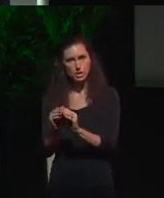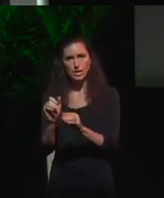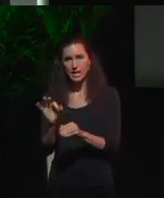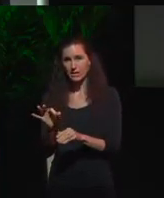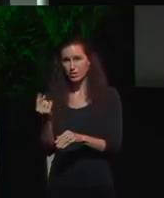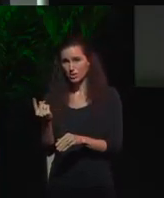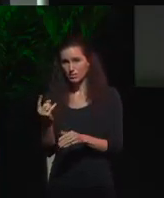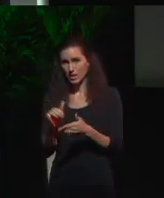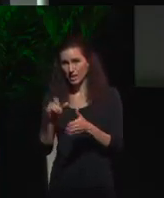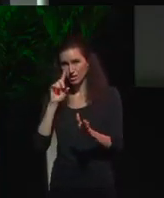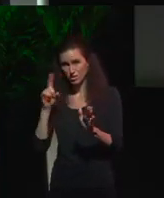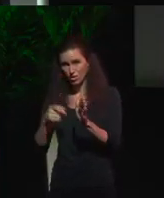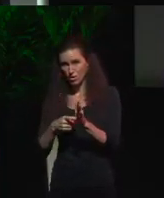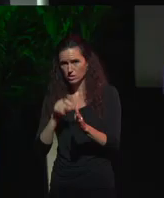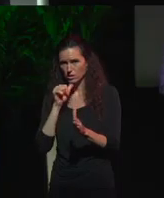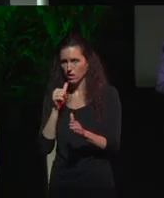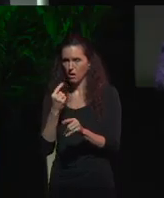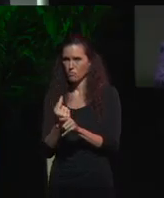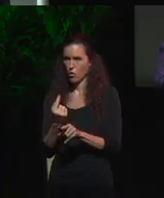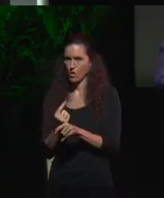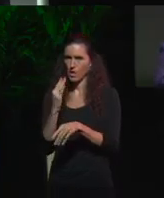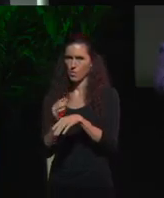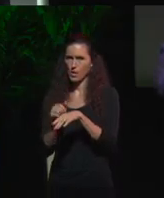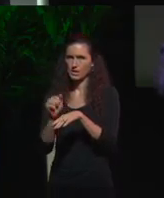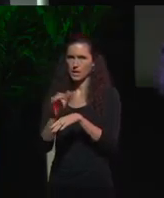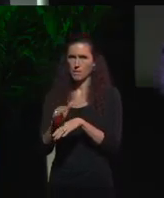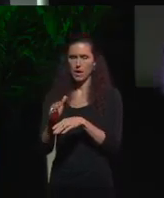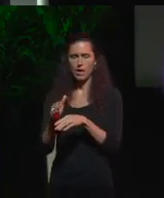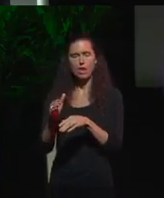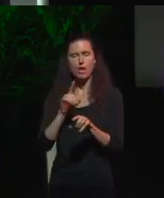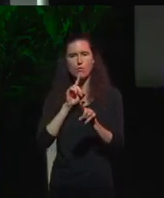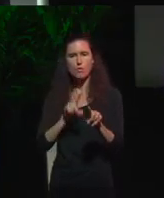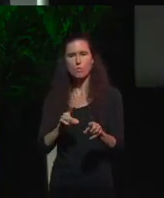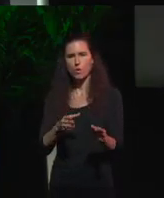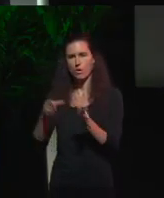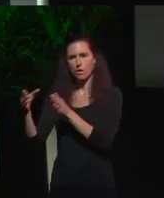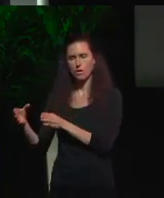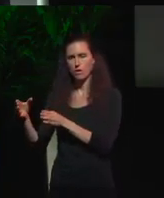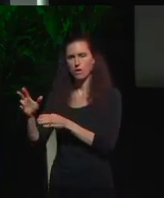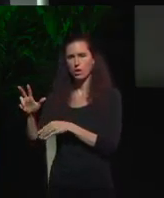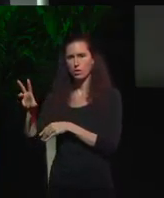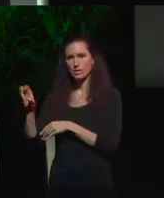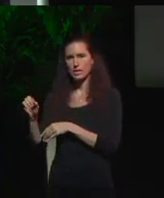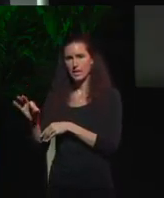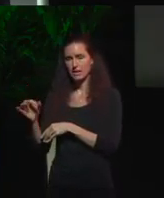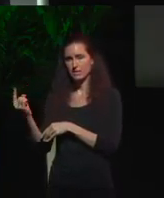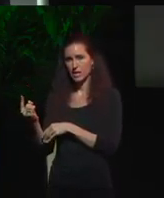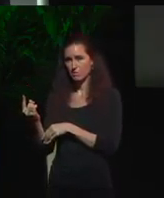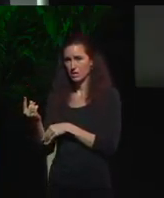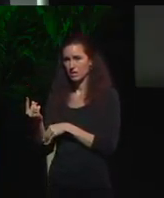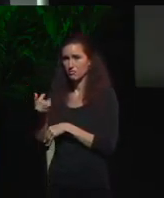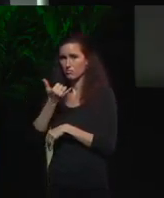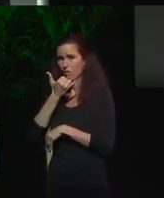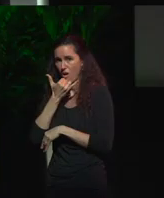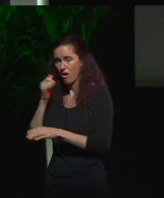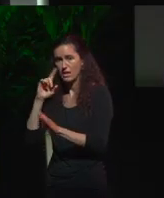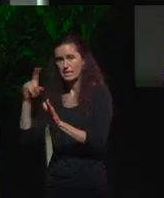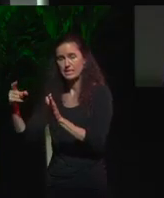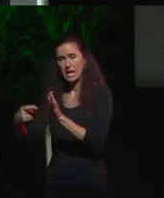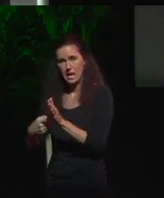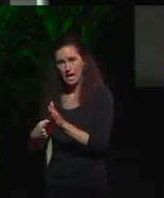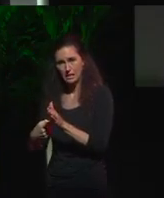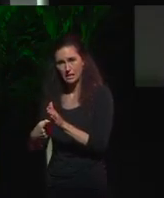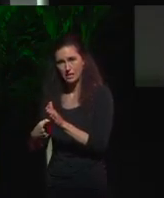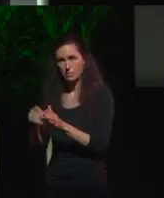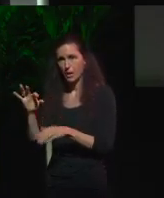there is inappropriate activity, they would submit a report. And then finally with Proctor 360, if inappropriate activity is detected by